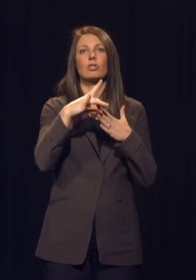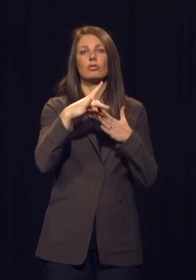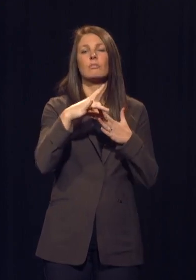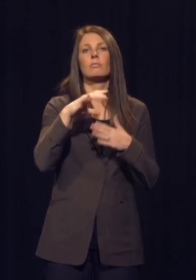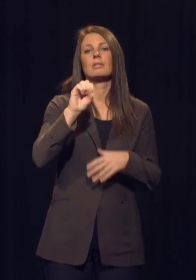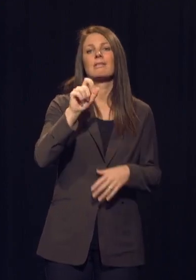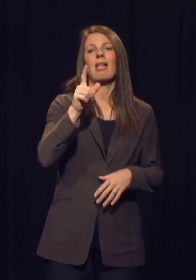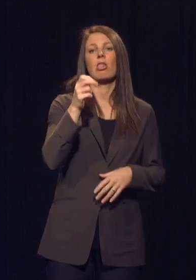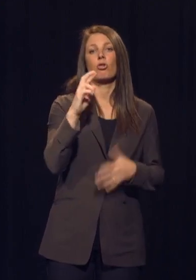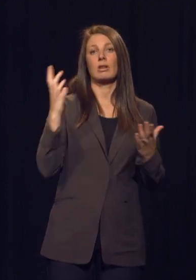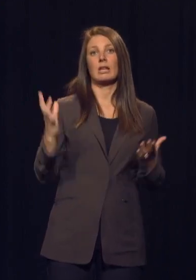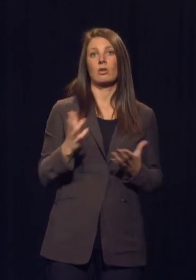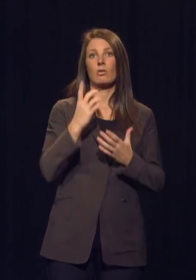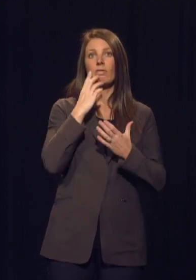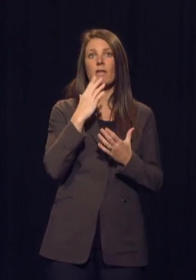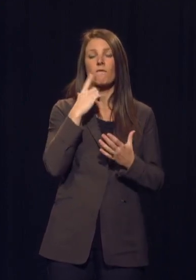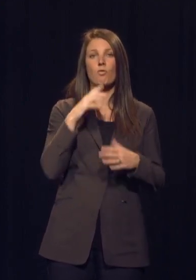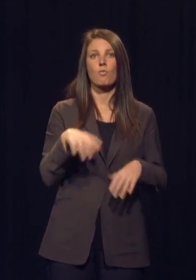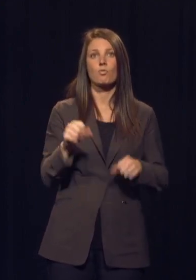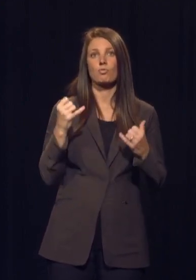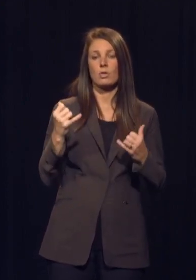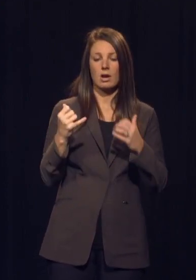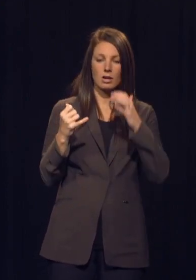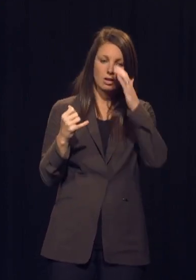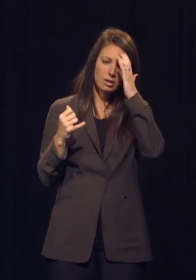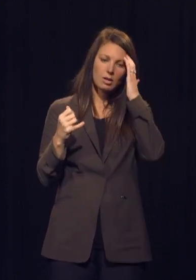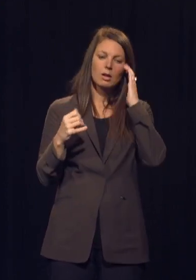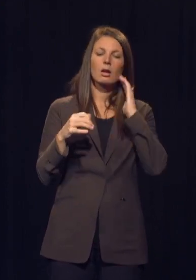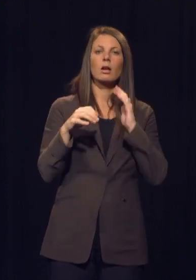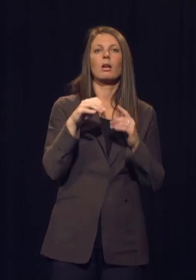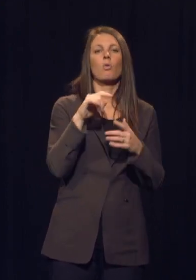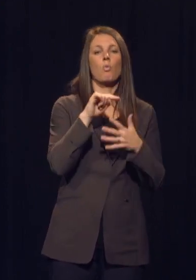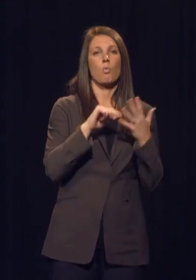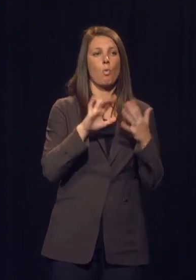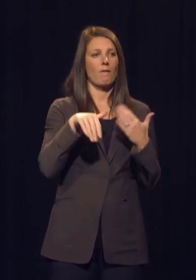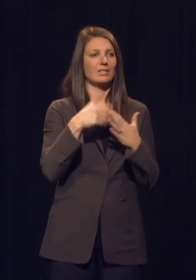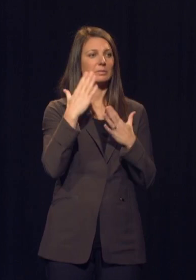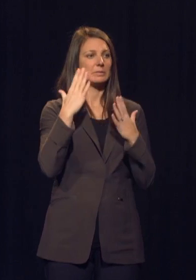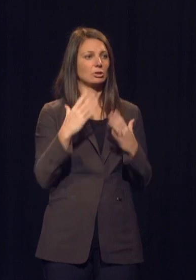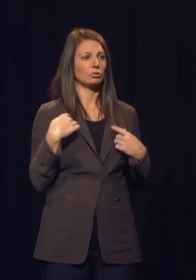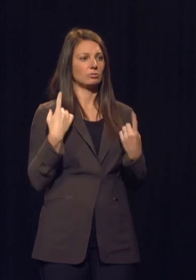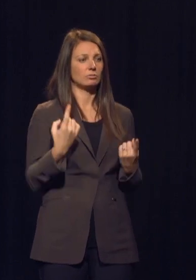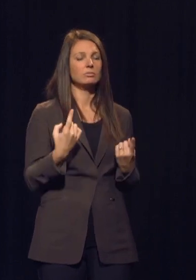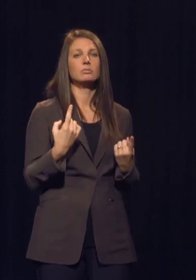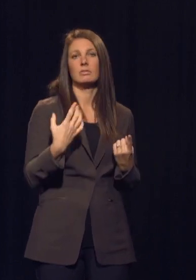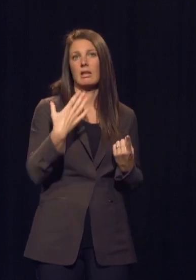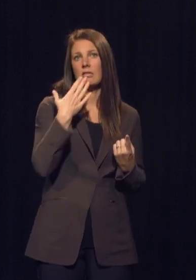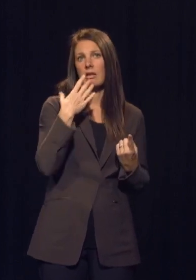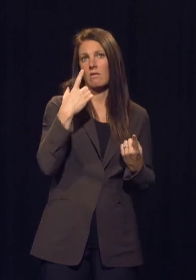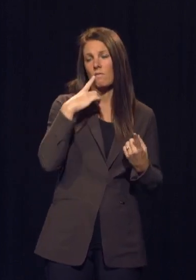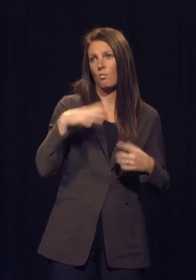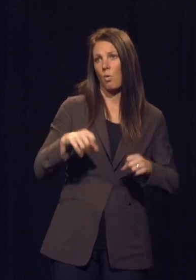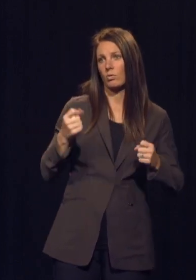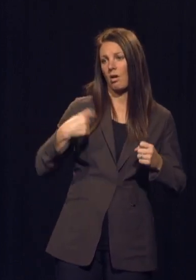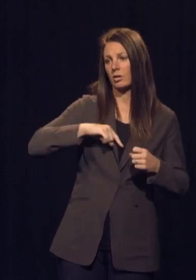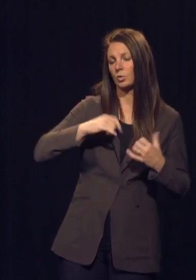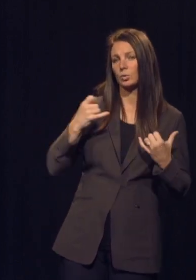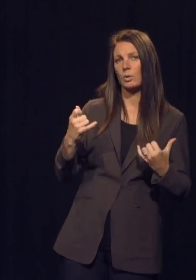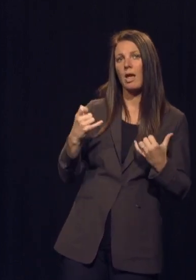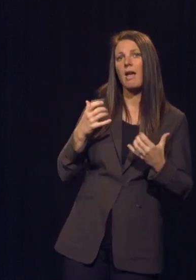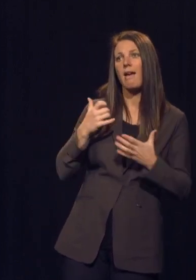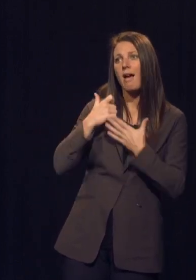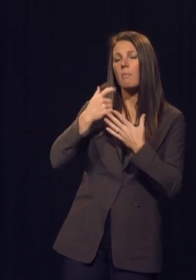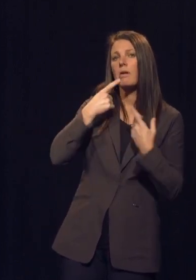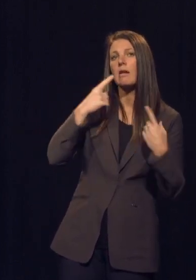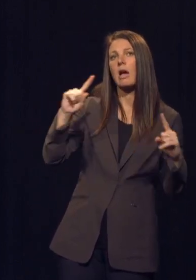having us here today. Thank you to Munal, Pam, and to Tia for having us today and helping us announce